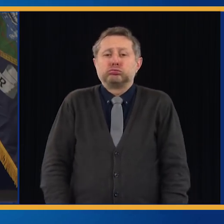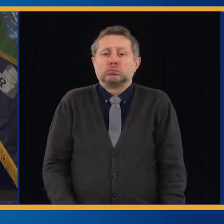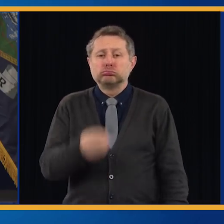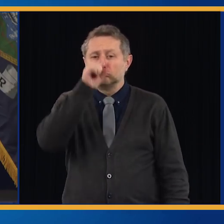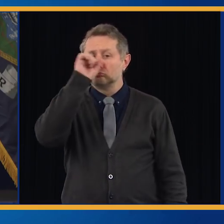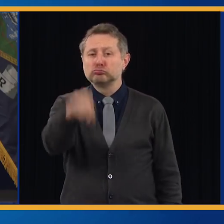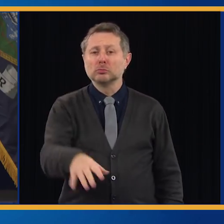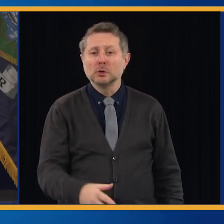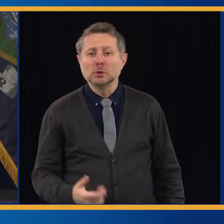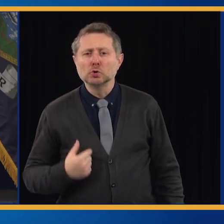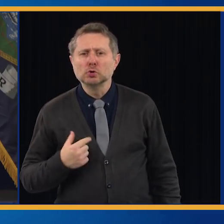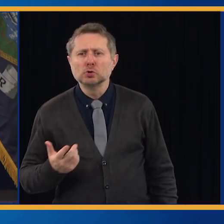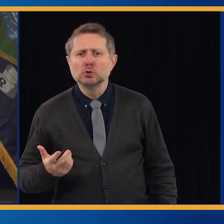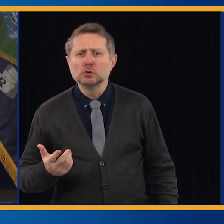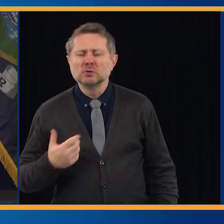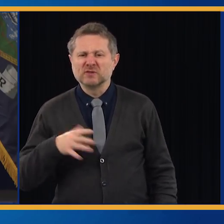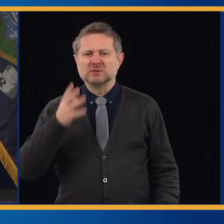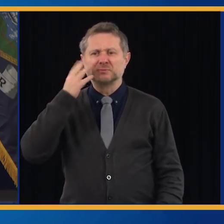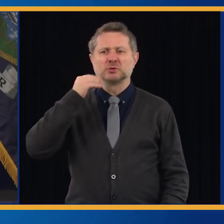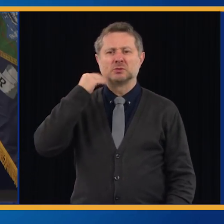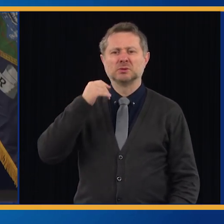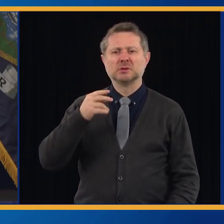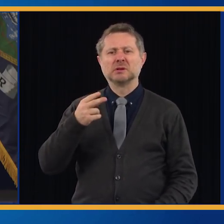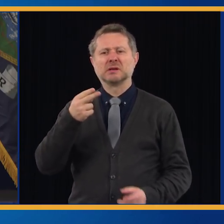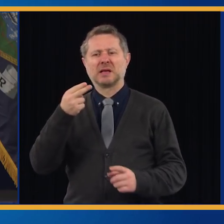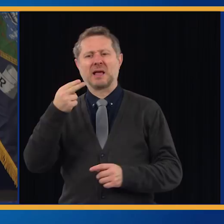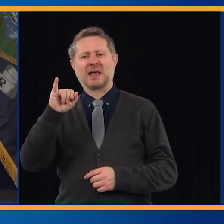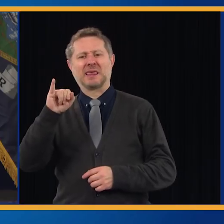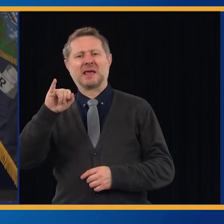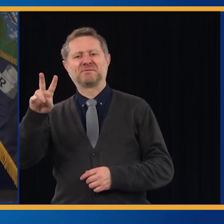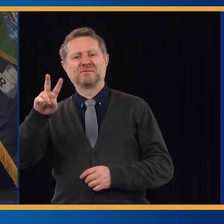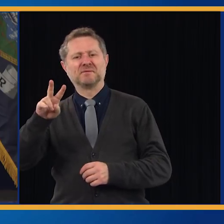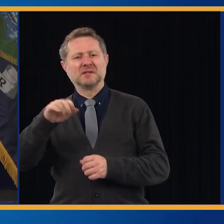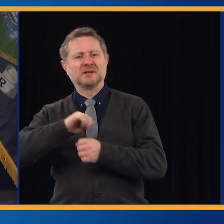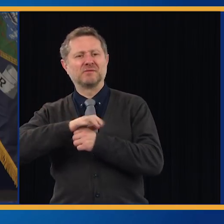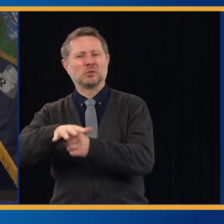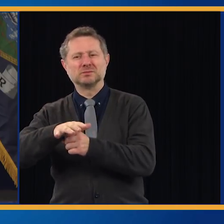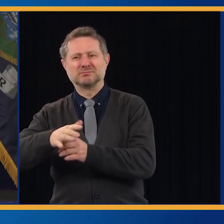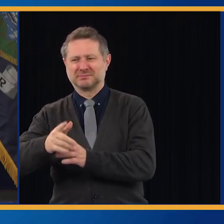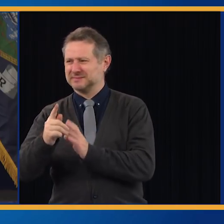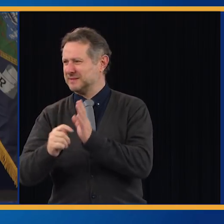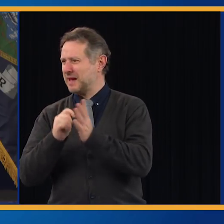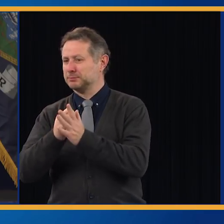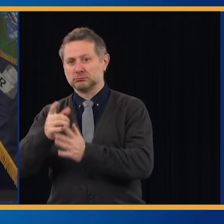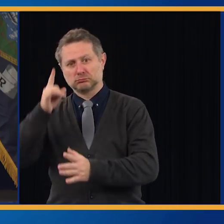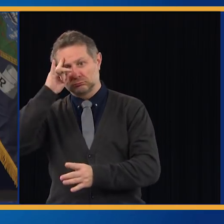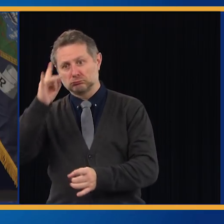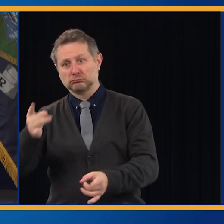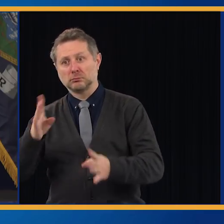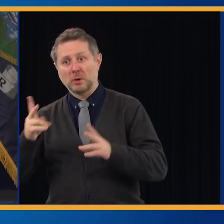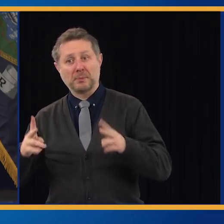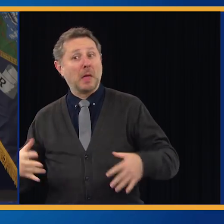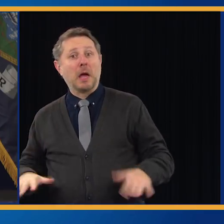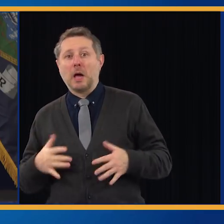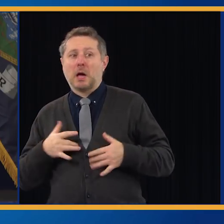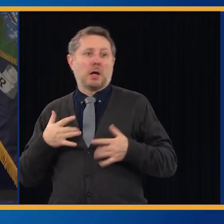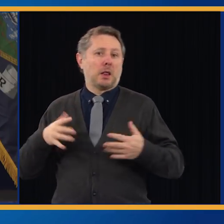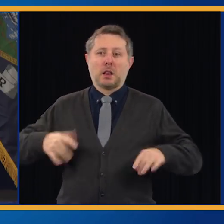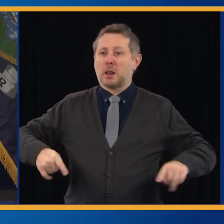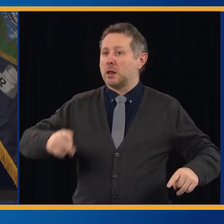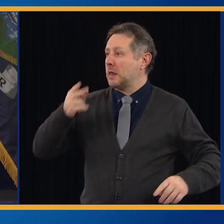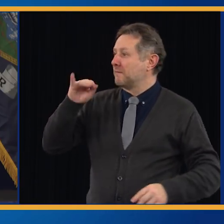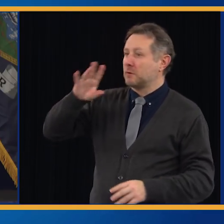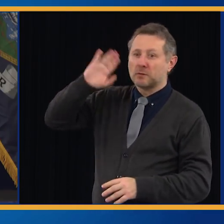HIV virus when HIV started. People were petrified. Nobody knew what it was. Nobody knew how